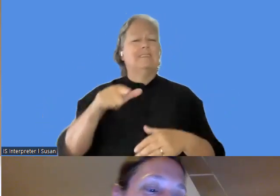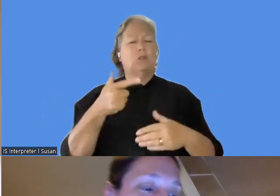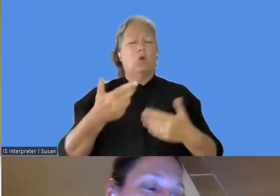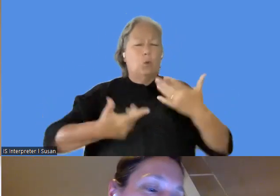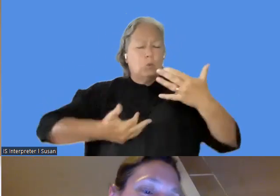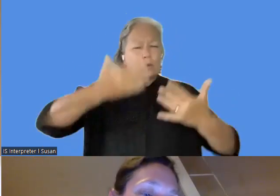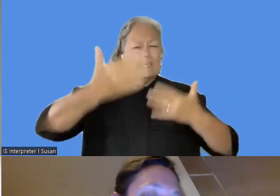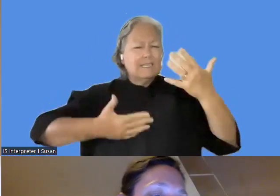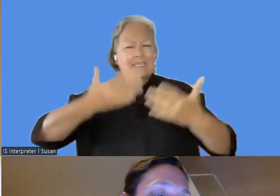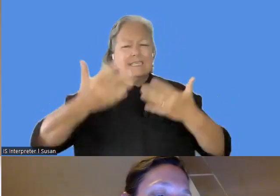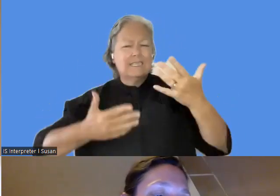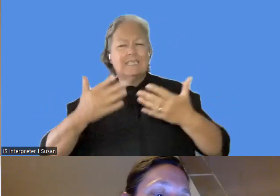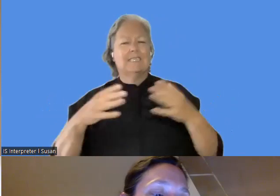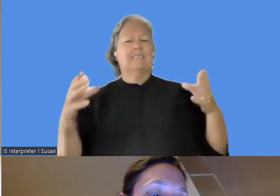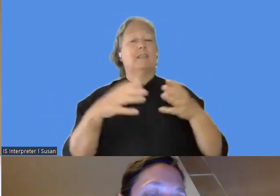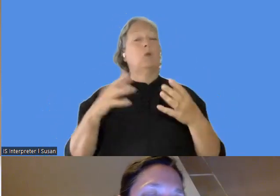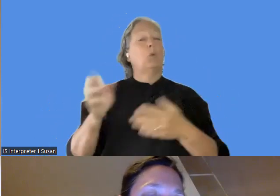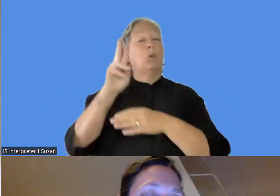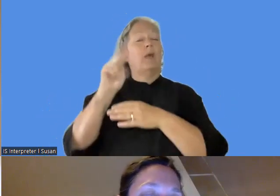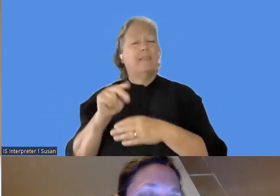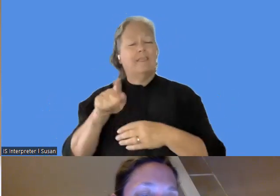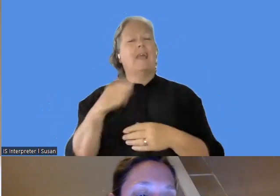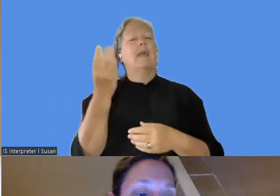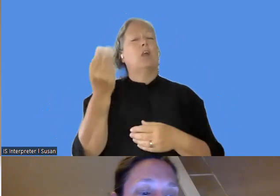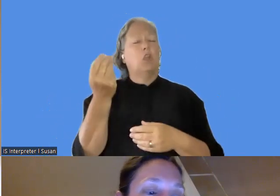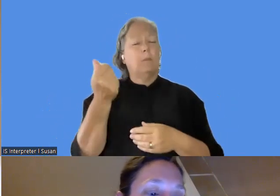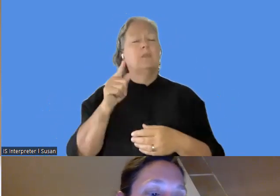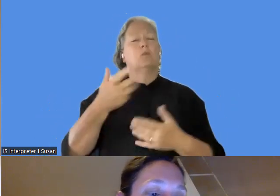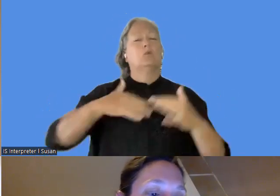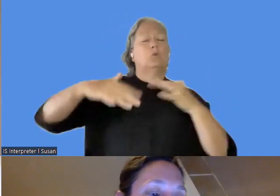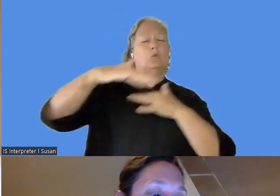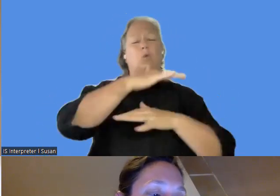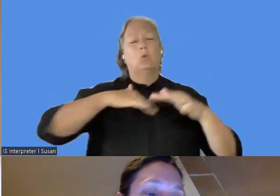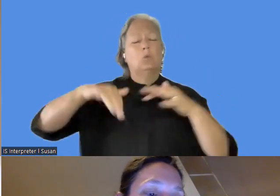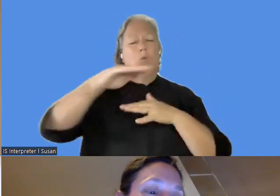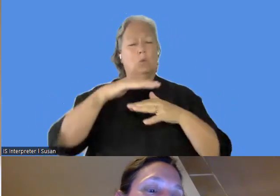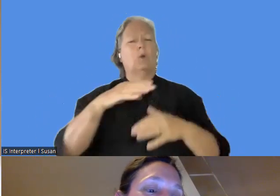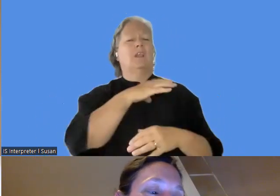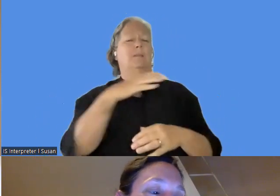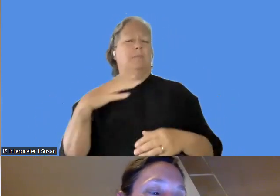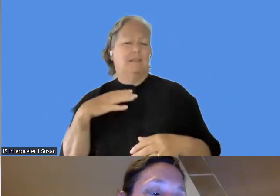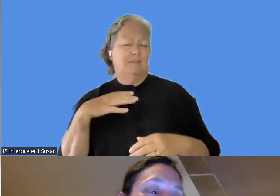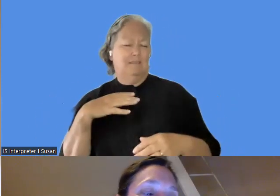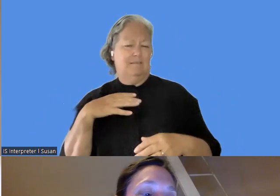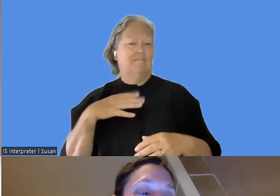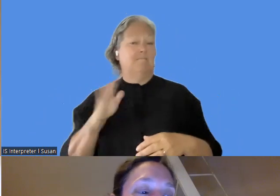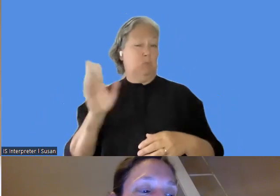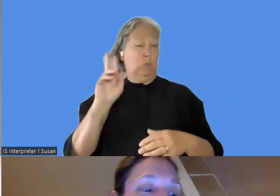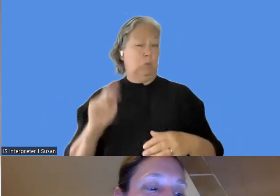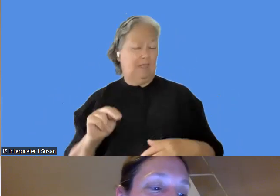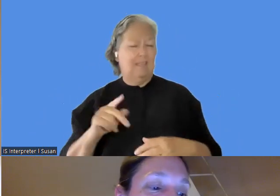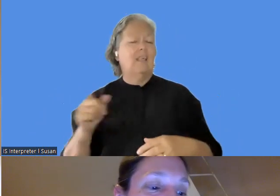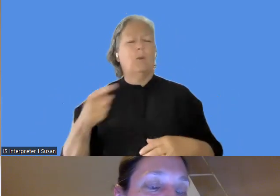at United Nations Economic and Social Commission for Western Asia, ESCWA, and she will present good practices